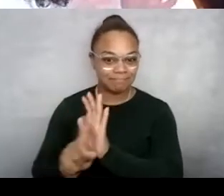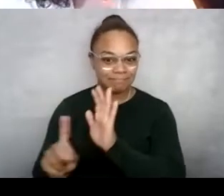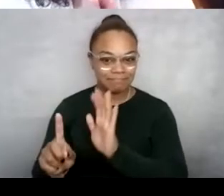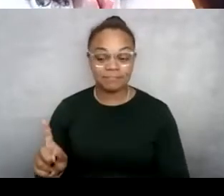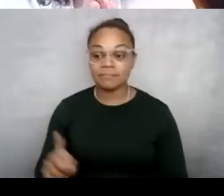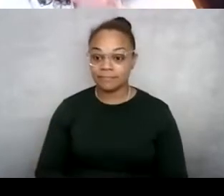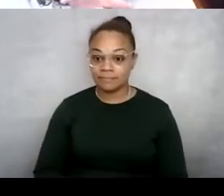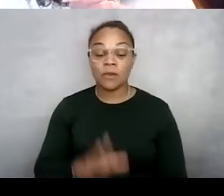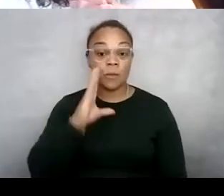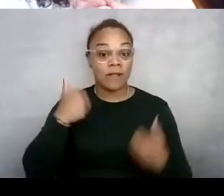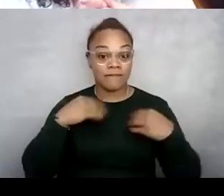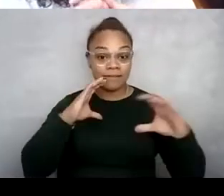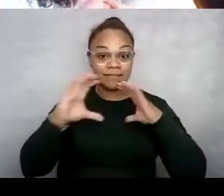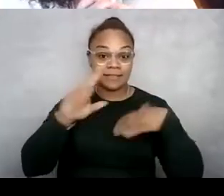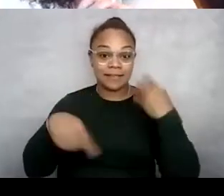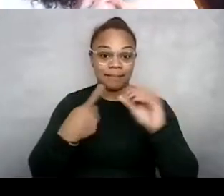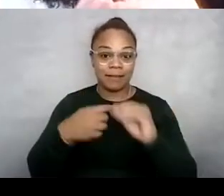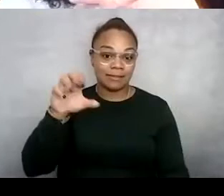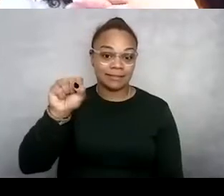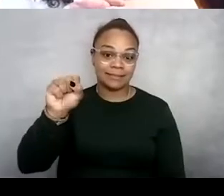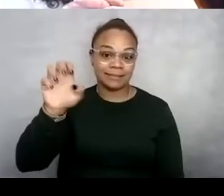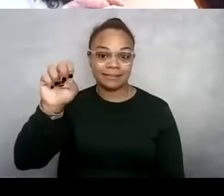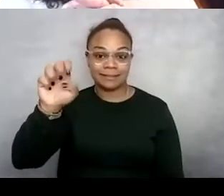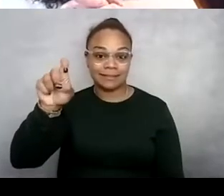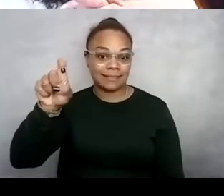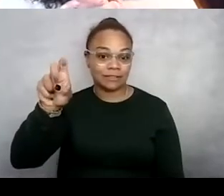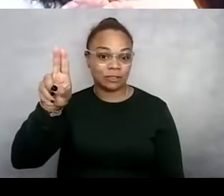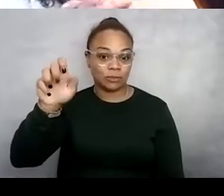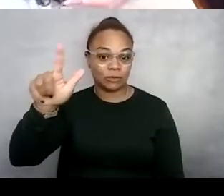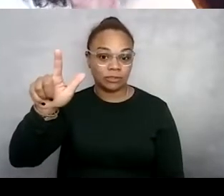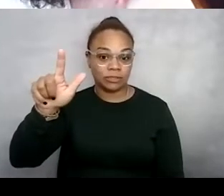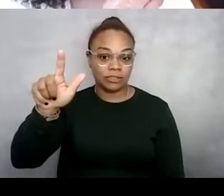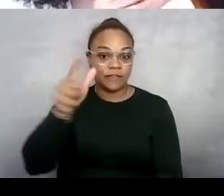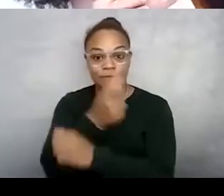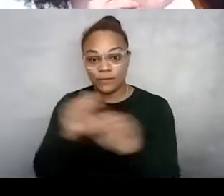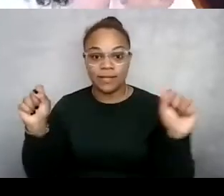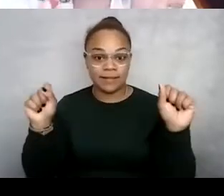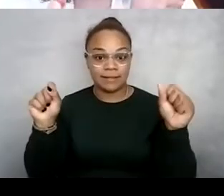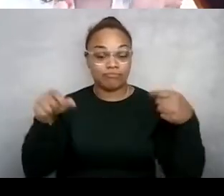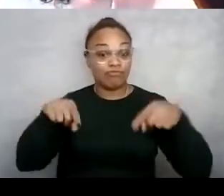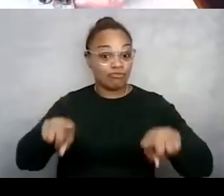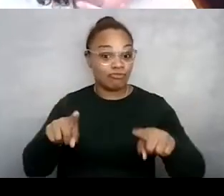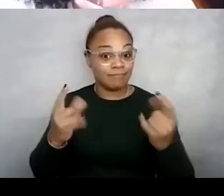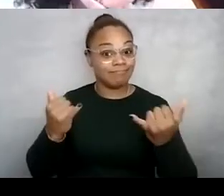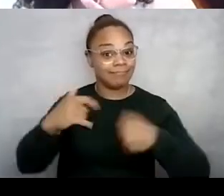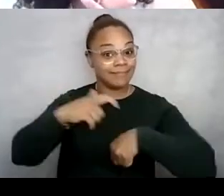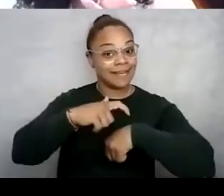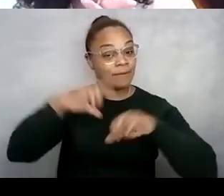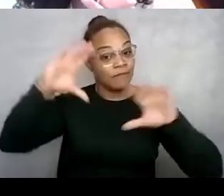About sexual freedom in a time of hope. We've done programs, sexual freedom